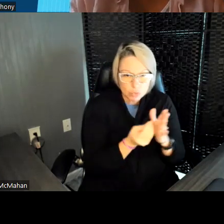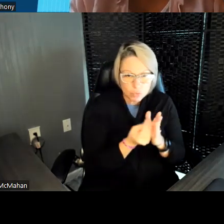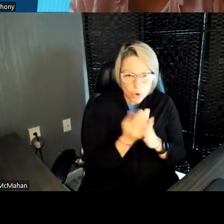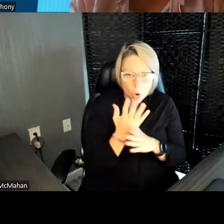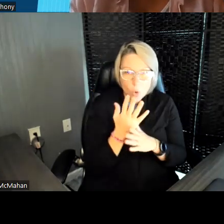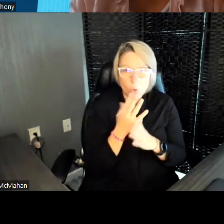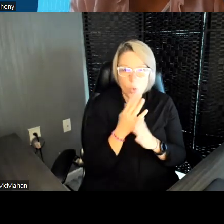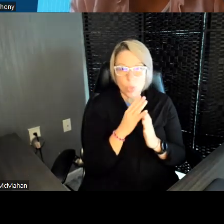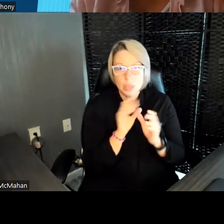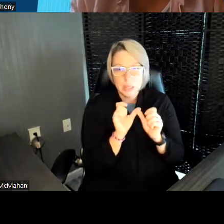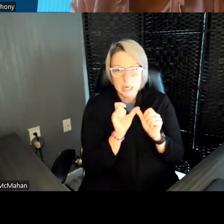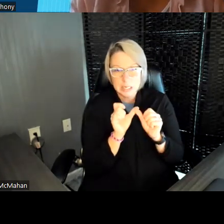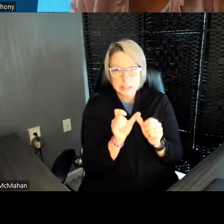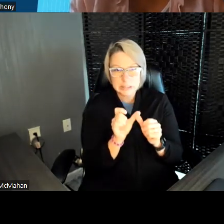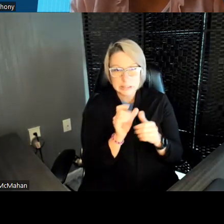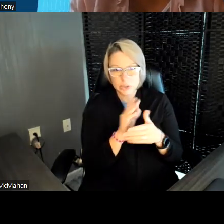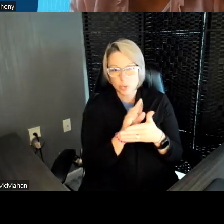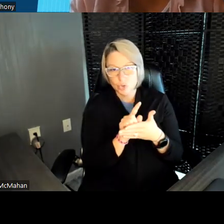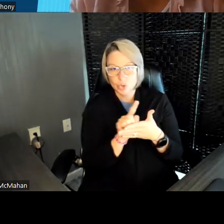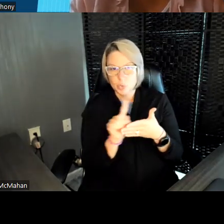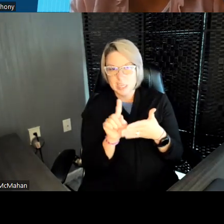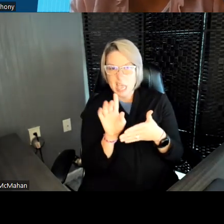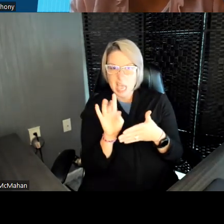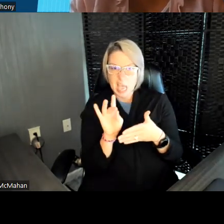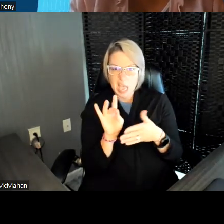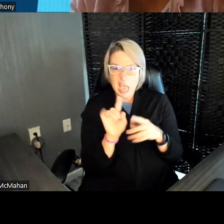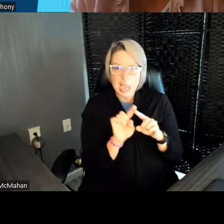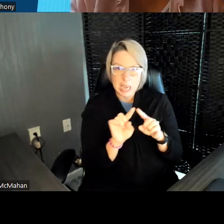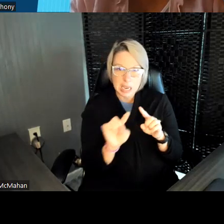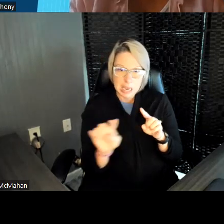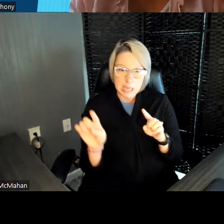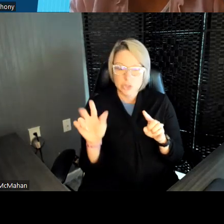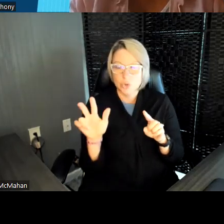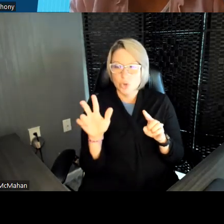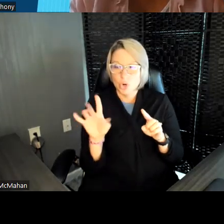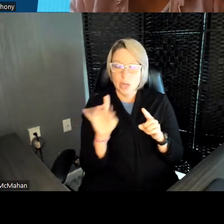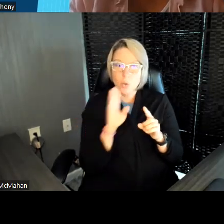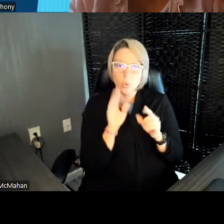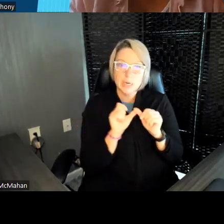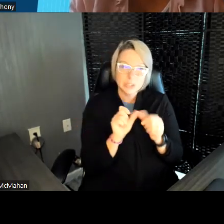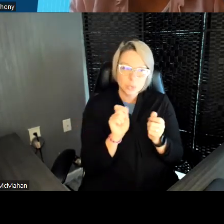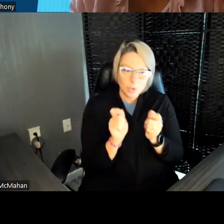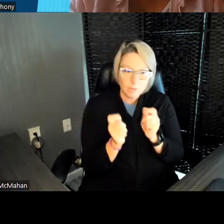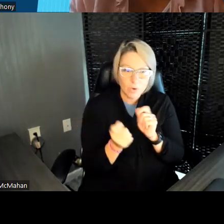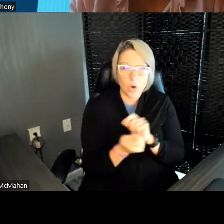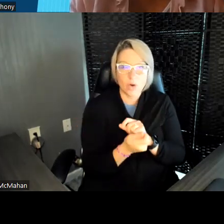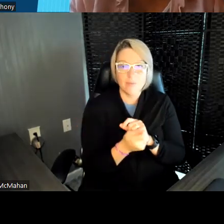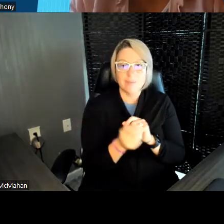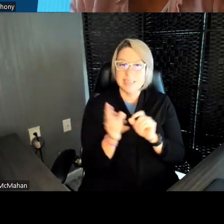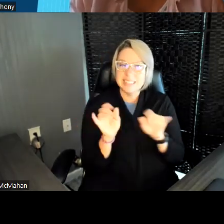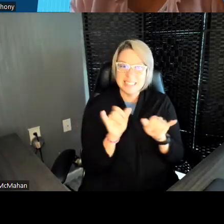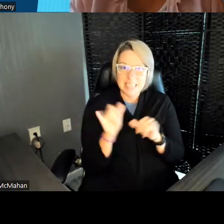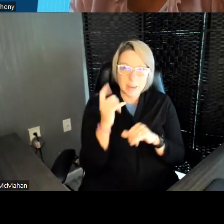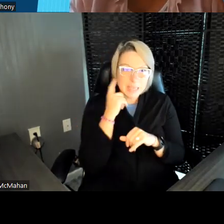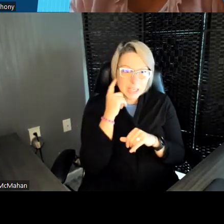to, let's just use the word cook, we continue to evolve with the visual system. Same with the ears, that there's a period of